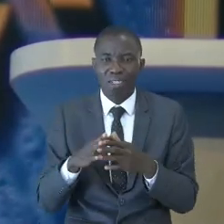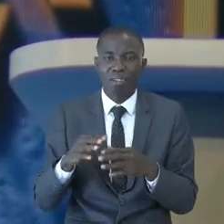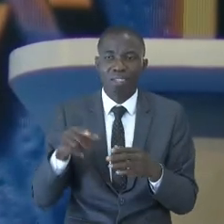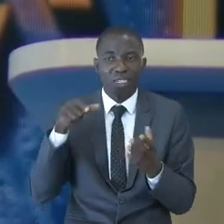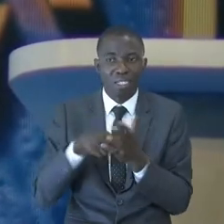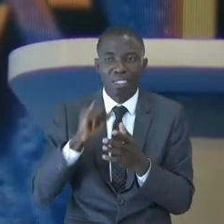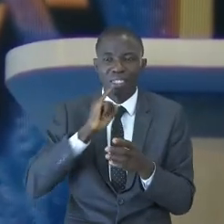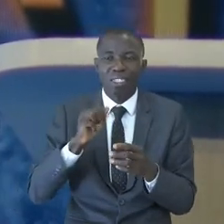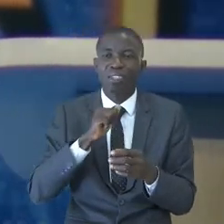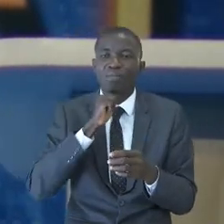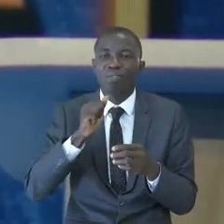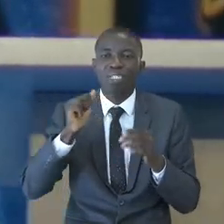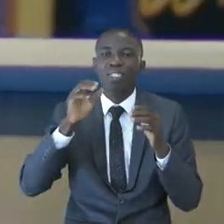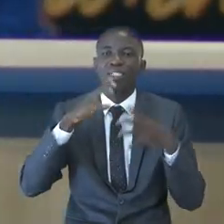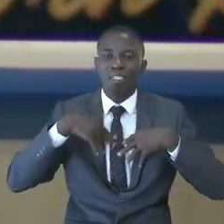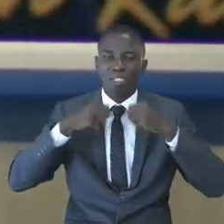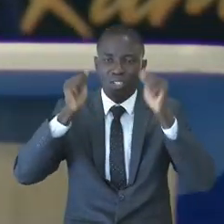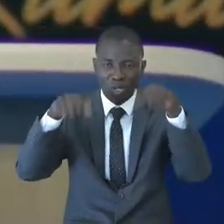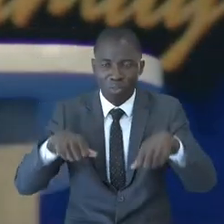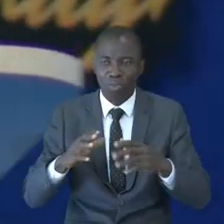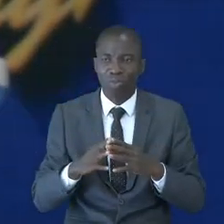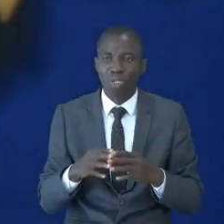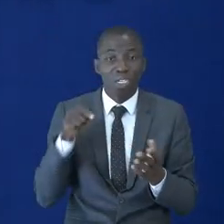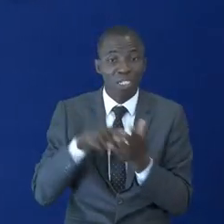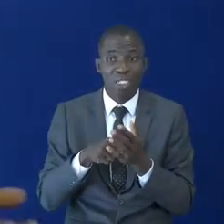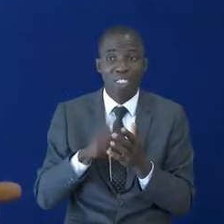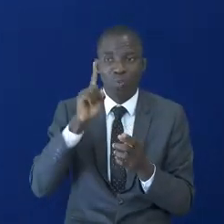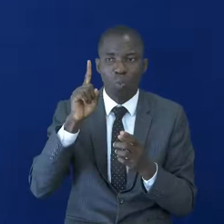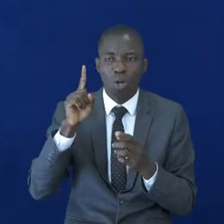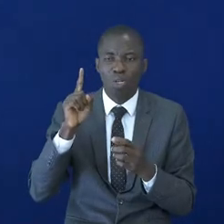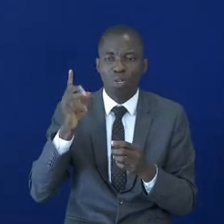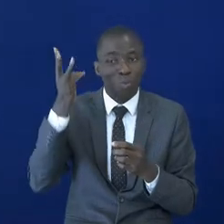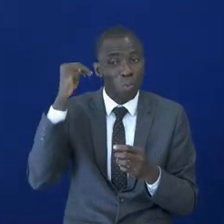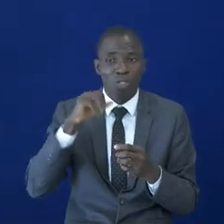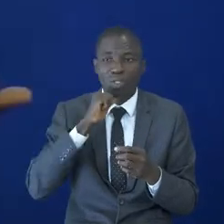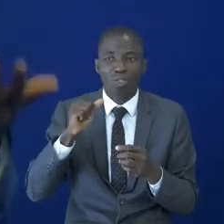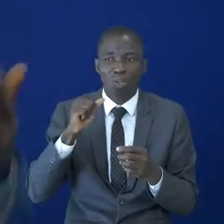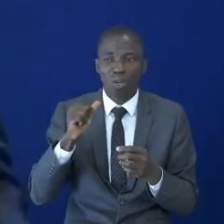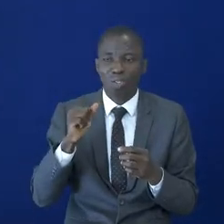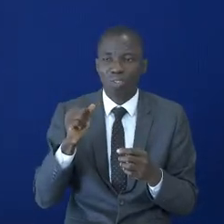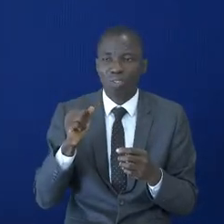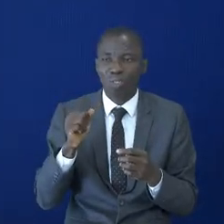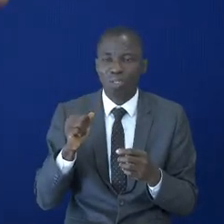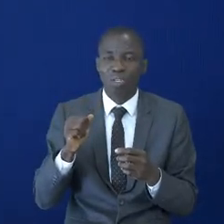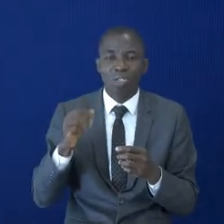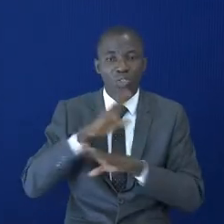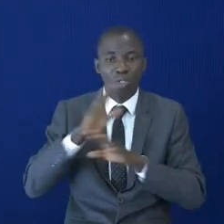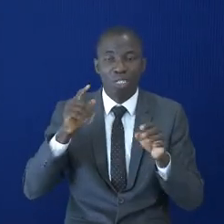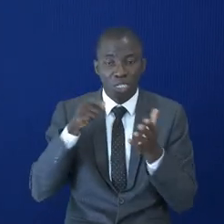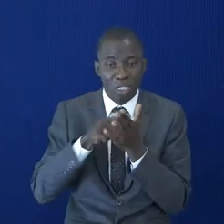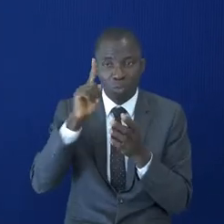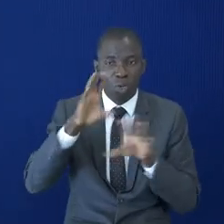is incurable. They say this one does not have an earthly solution. That's